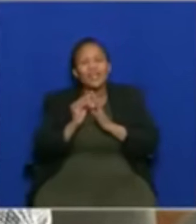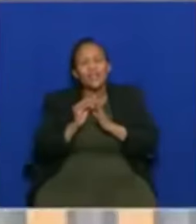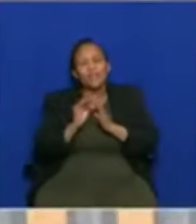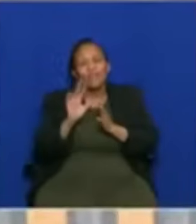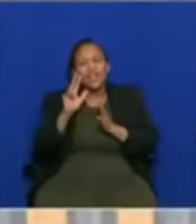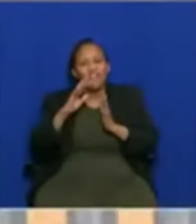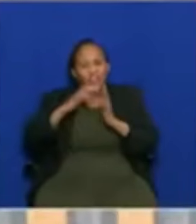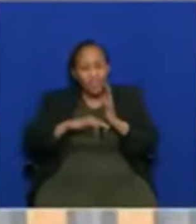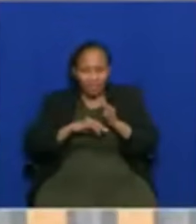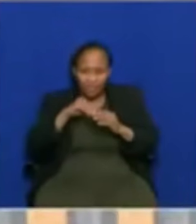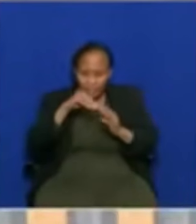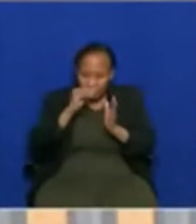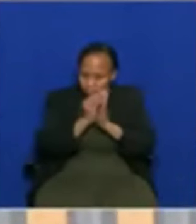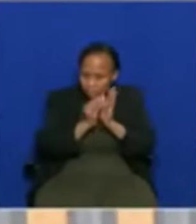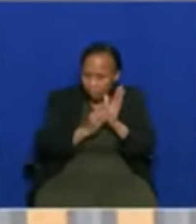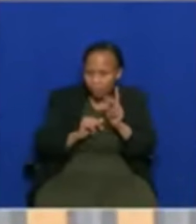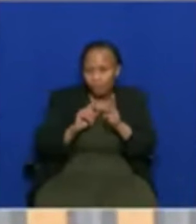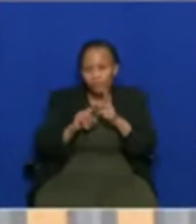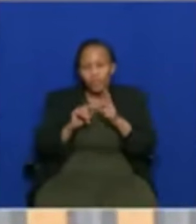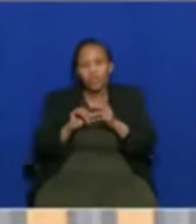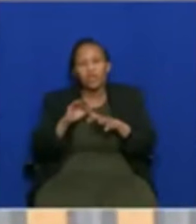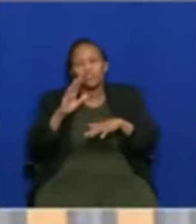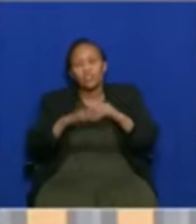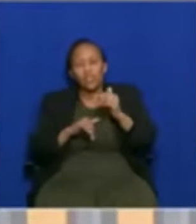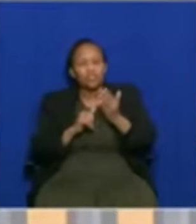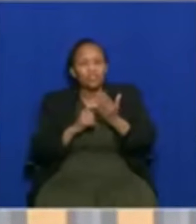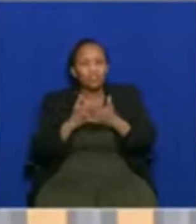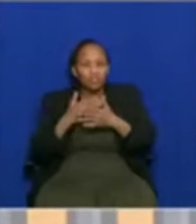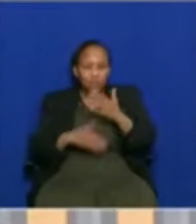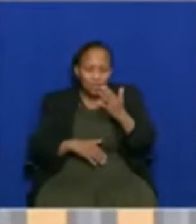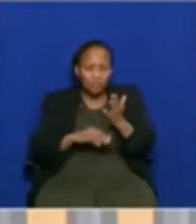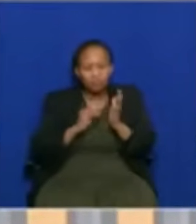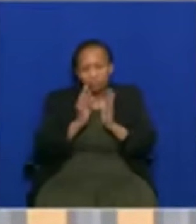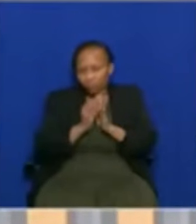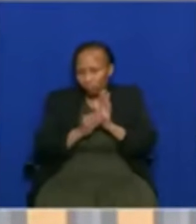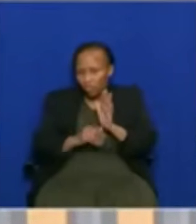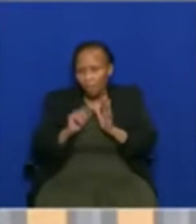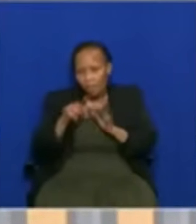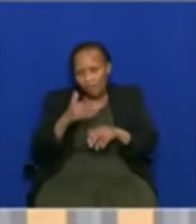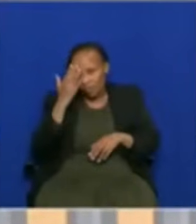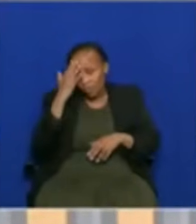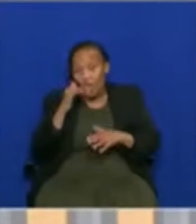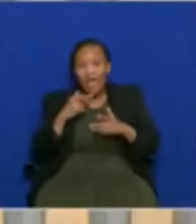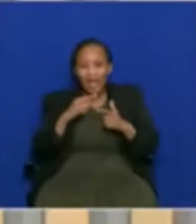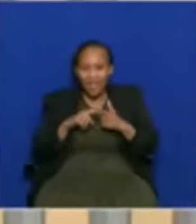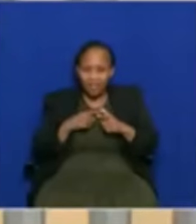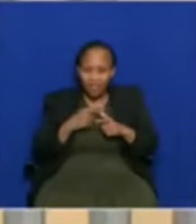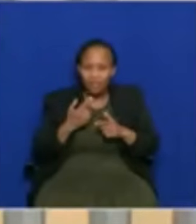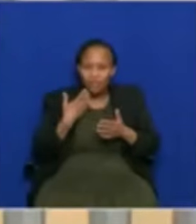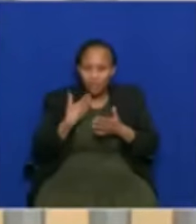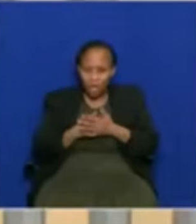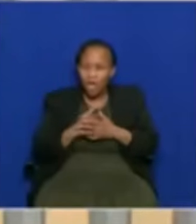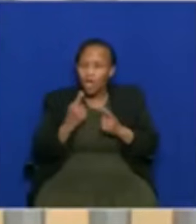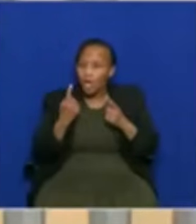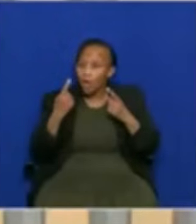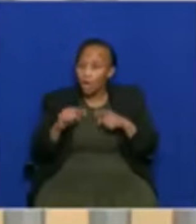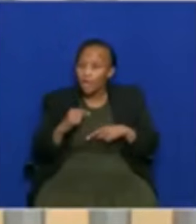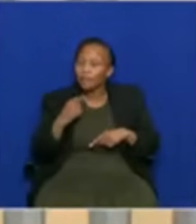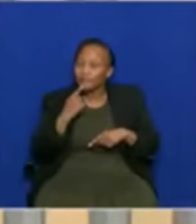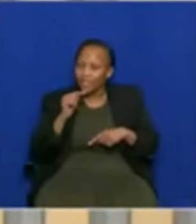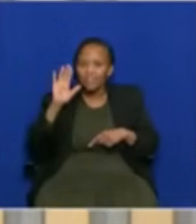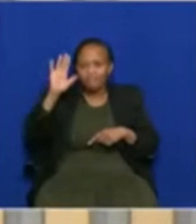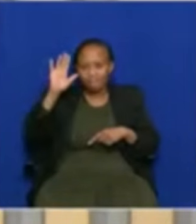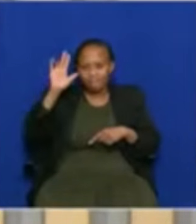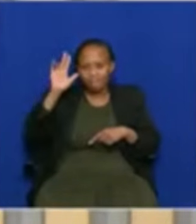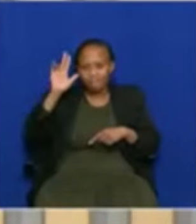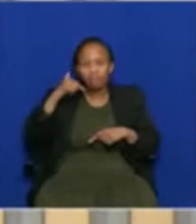you were happy to depose under oath that is your affidavit and you stand by it, including the charge